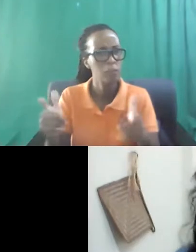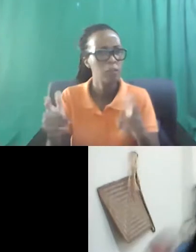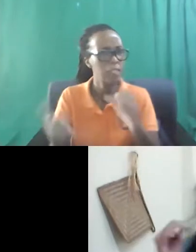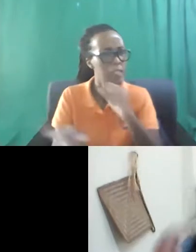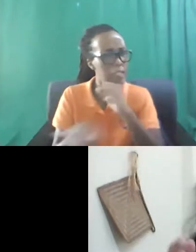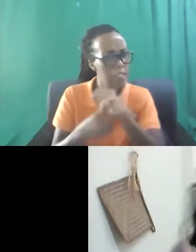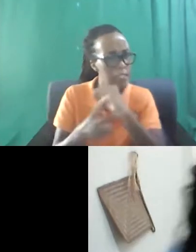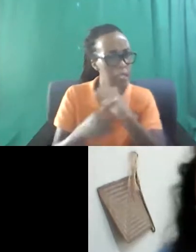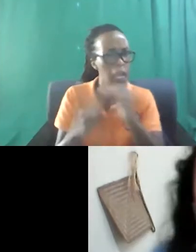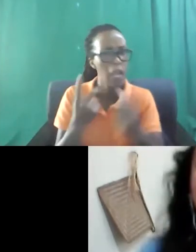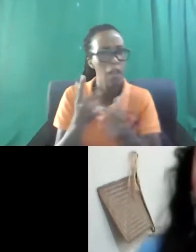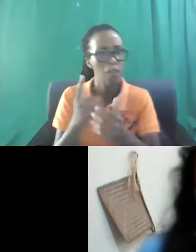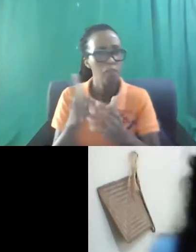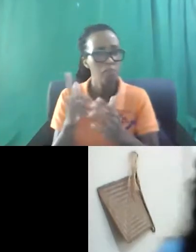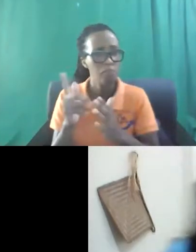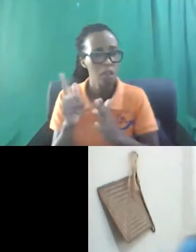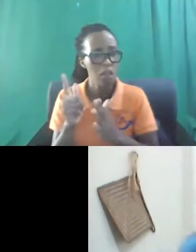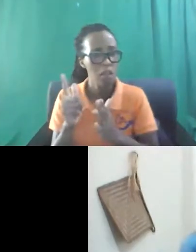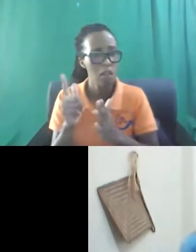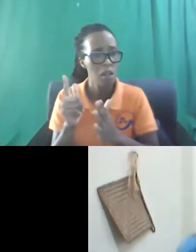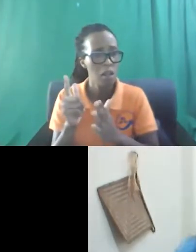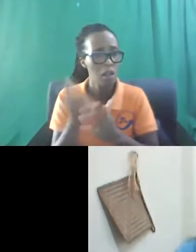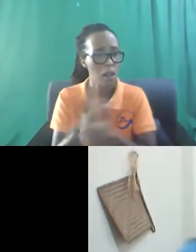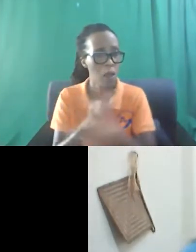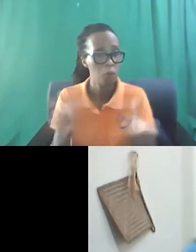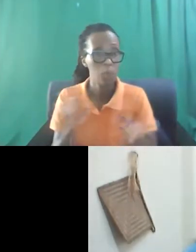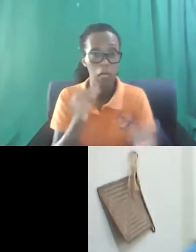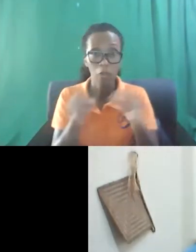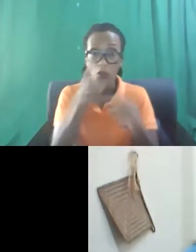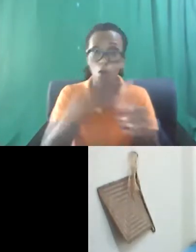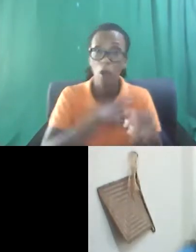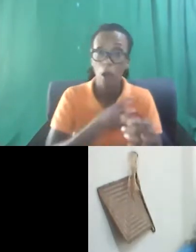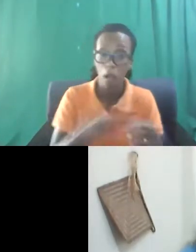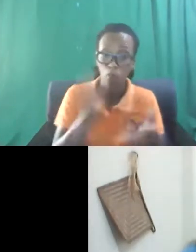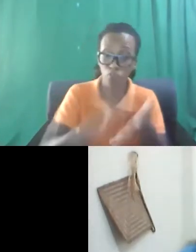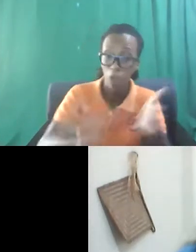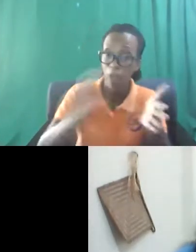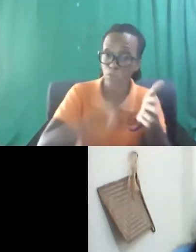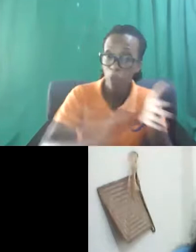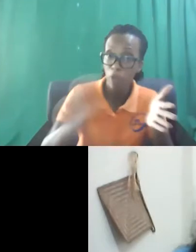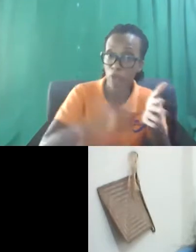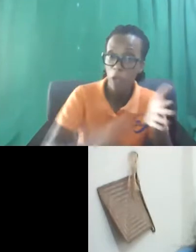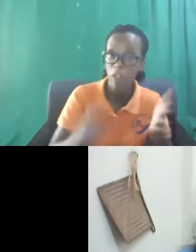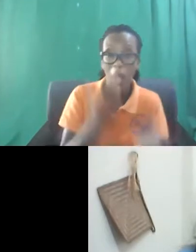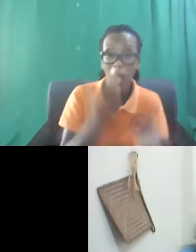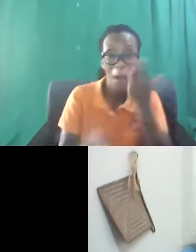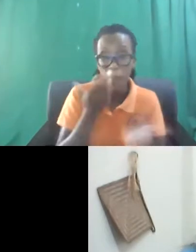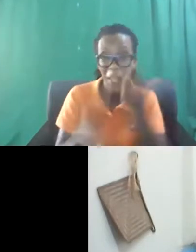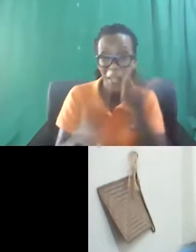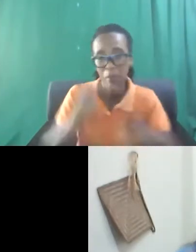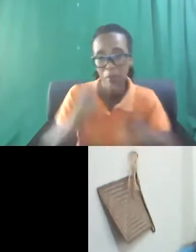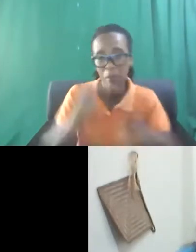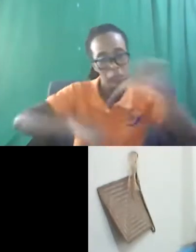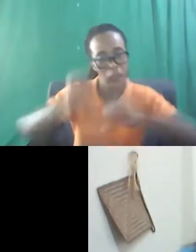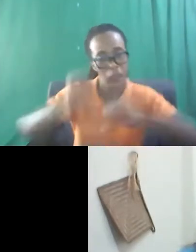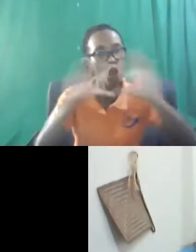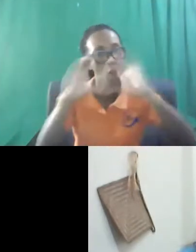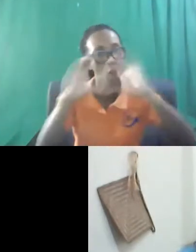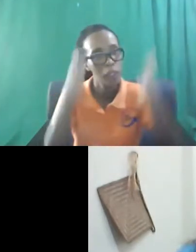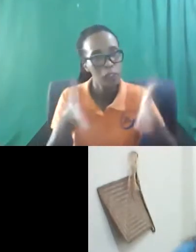You could also, if you like writing, you could become a science communicator. So this is actually